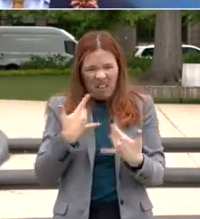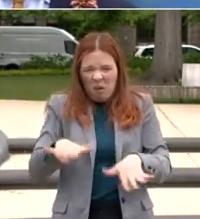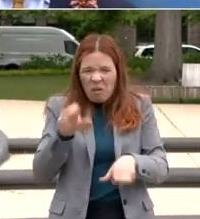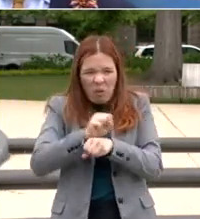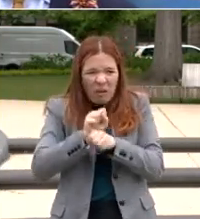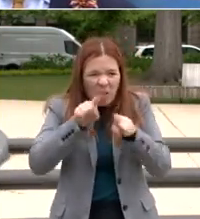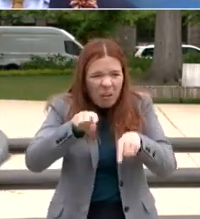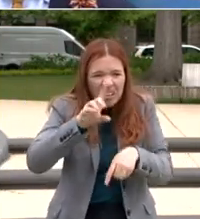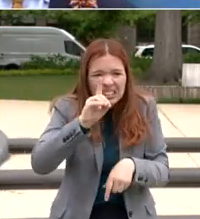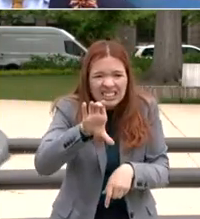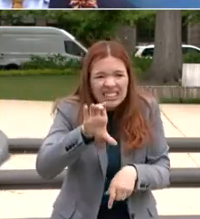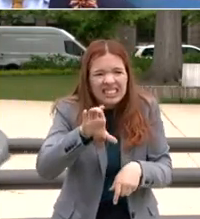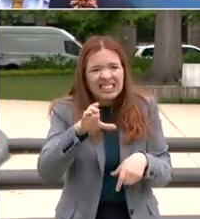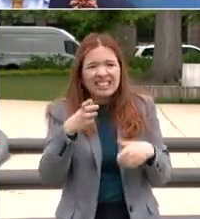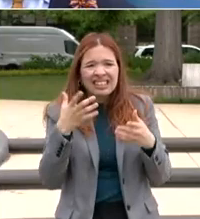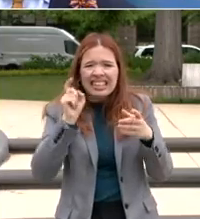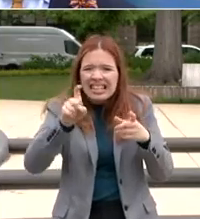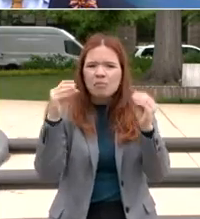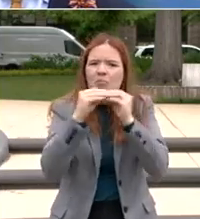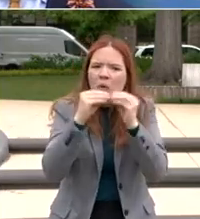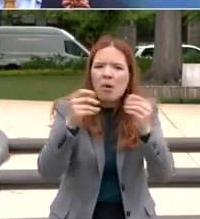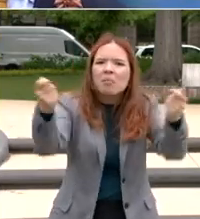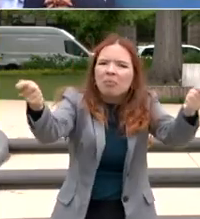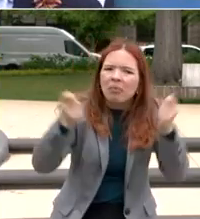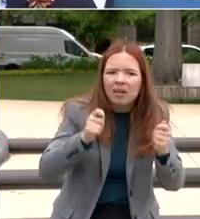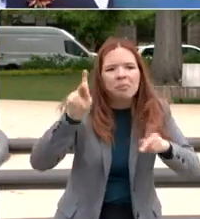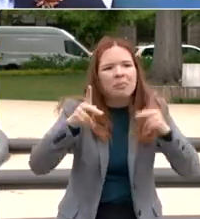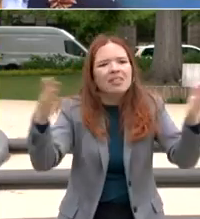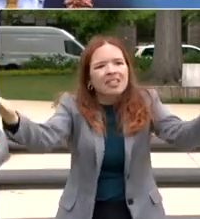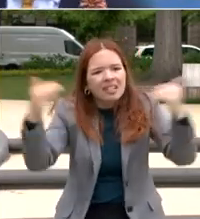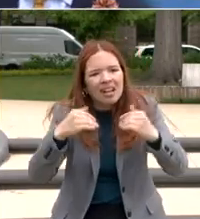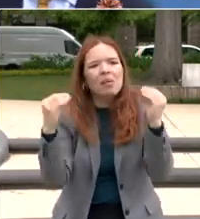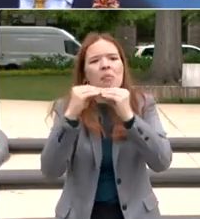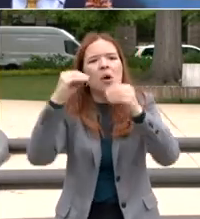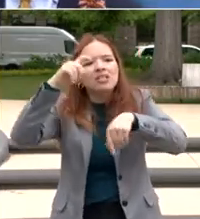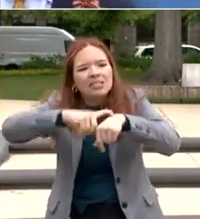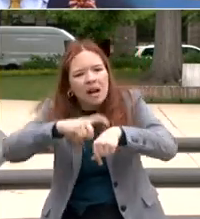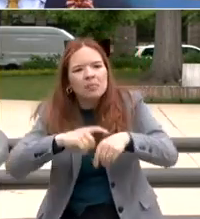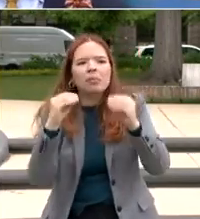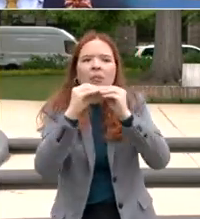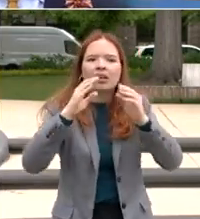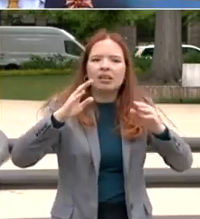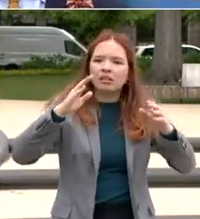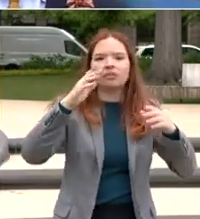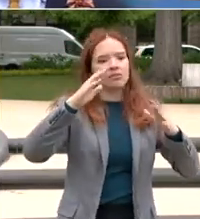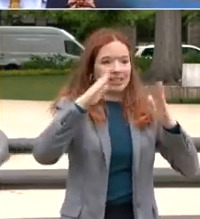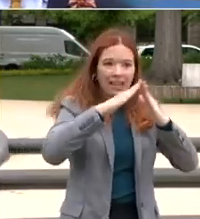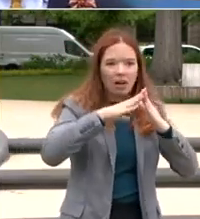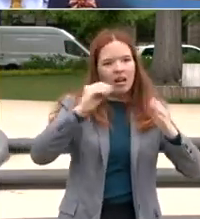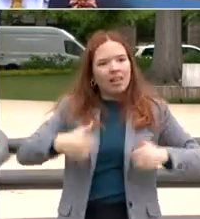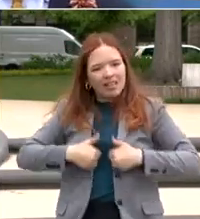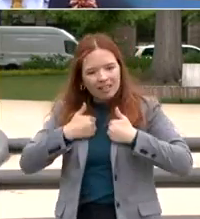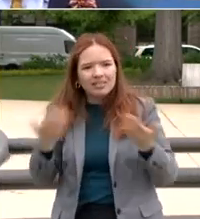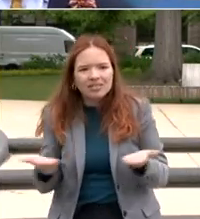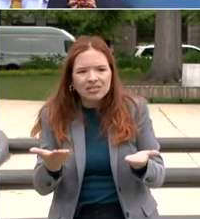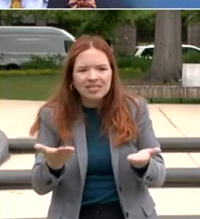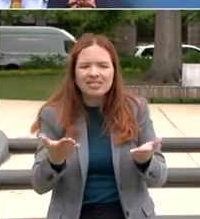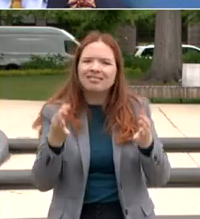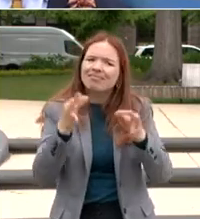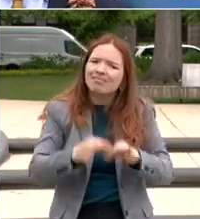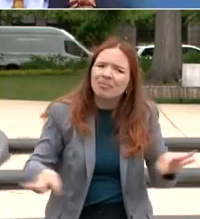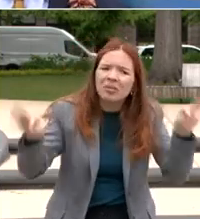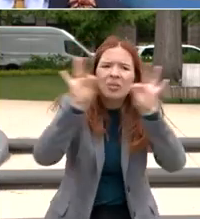need to see, spending time in downtown, and living in our downtown. So I call on my fellow council colleagues